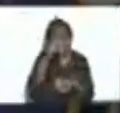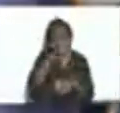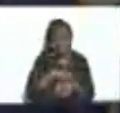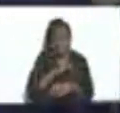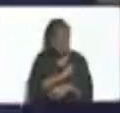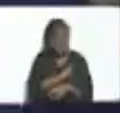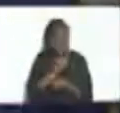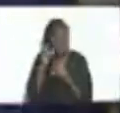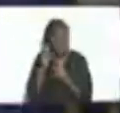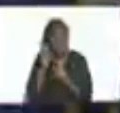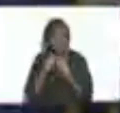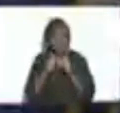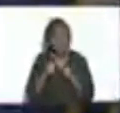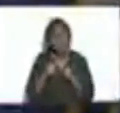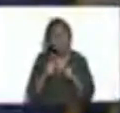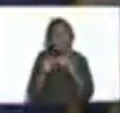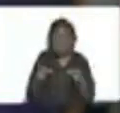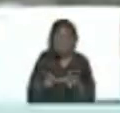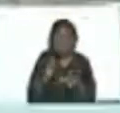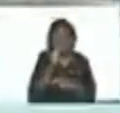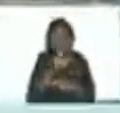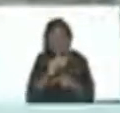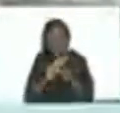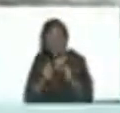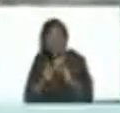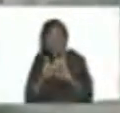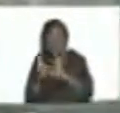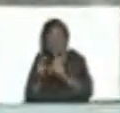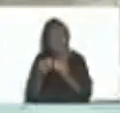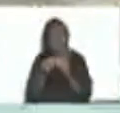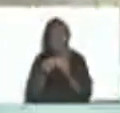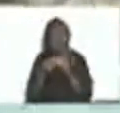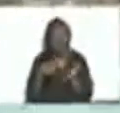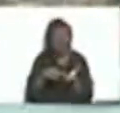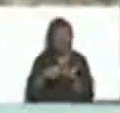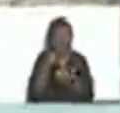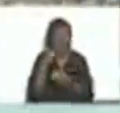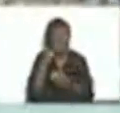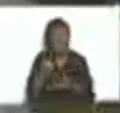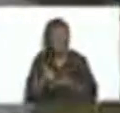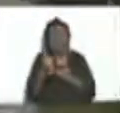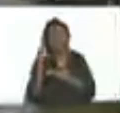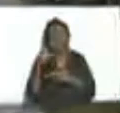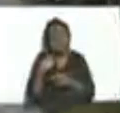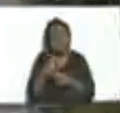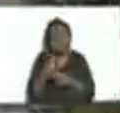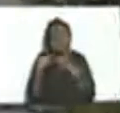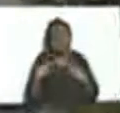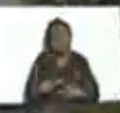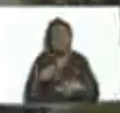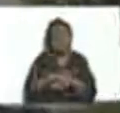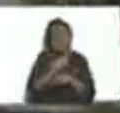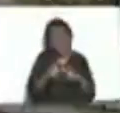expects to be announcing a public-private partnership that he says will lead to more rental home assistance for impacted residents on Grand Bahama and Abaco